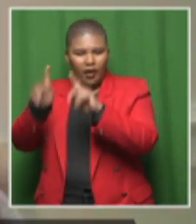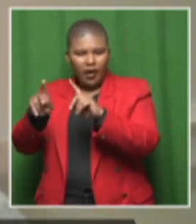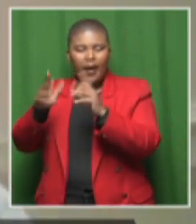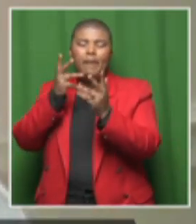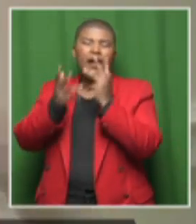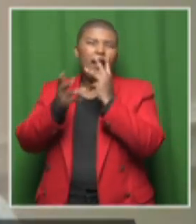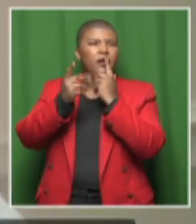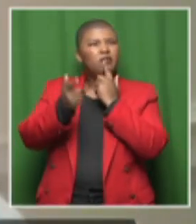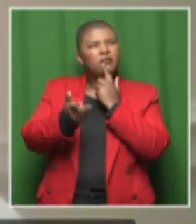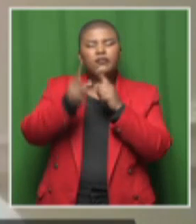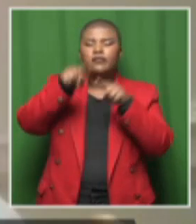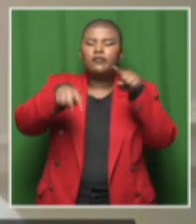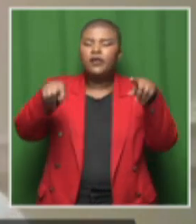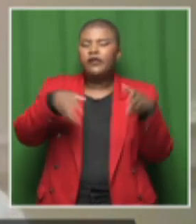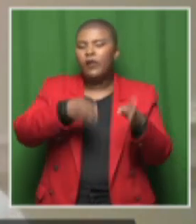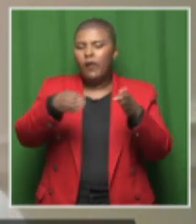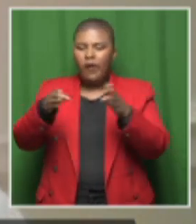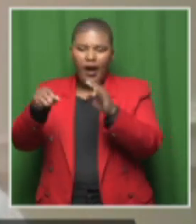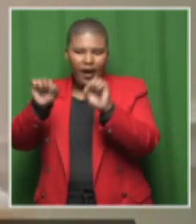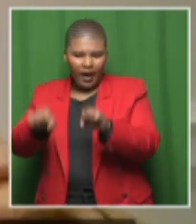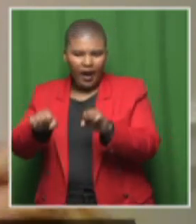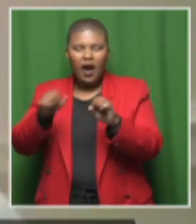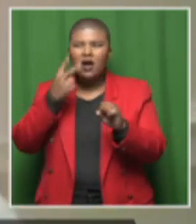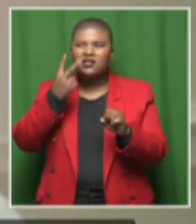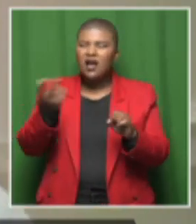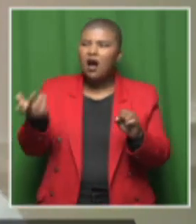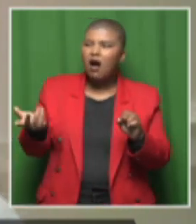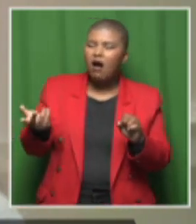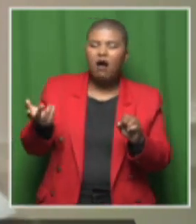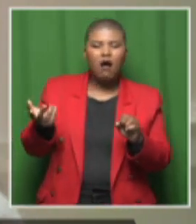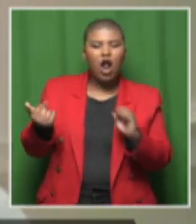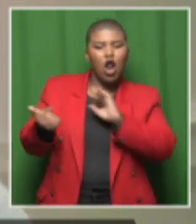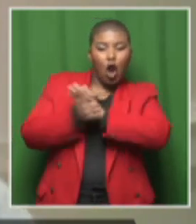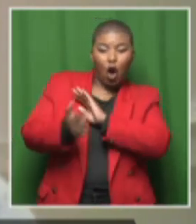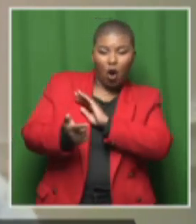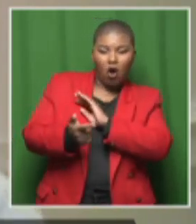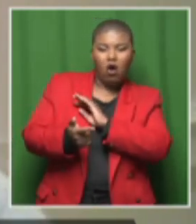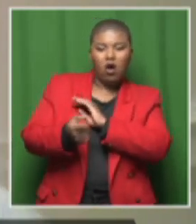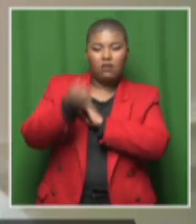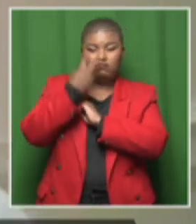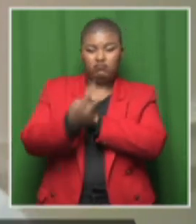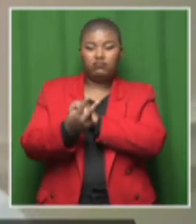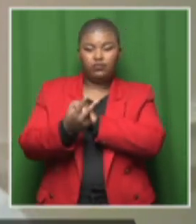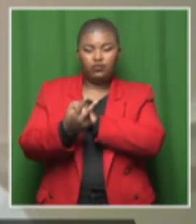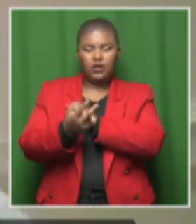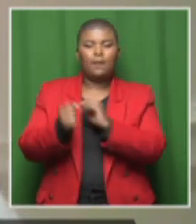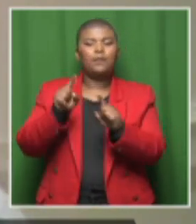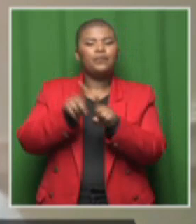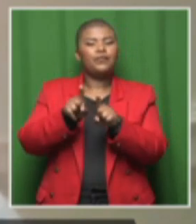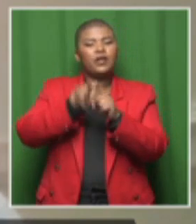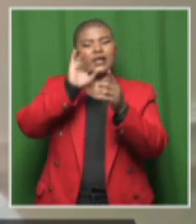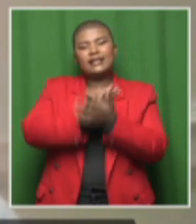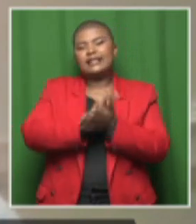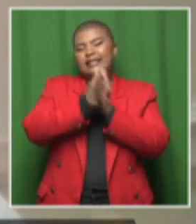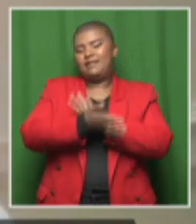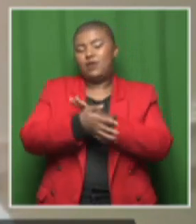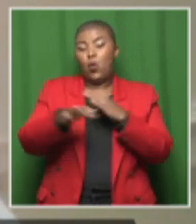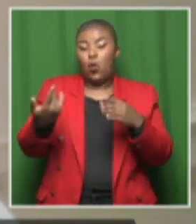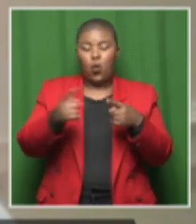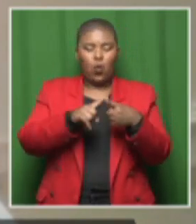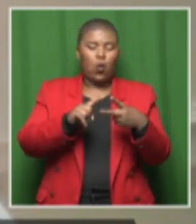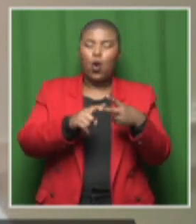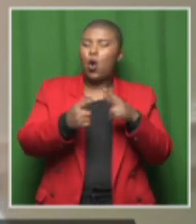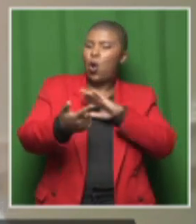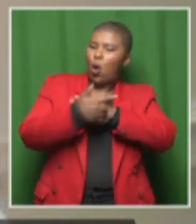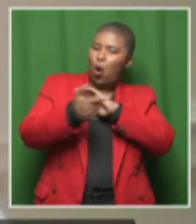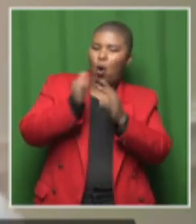may be in various forms, right? Legally, the damages or legal damages that you cause